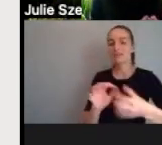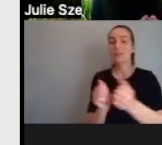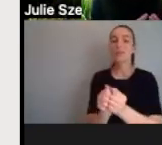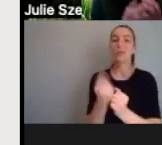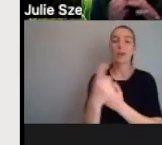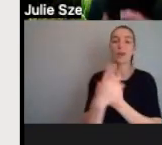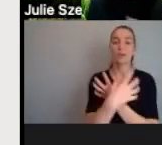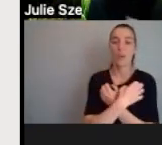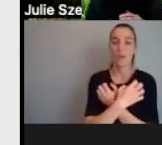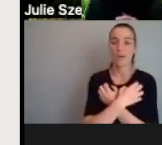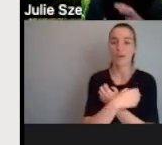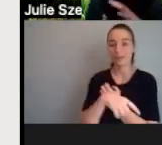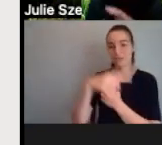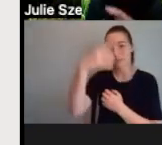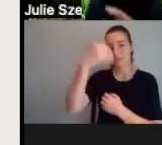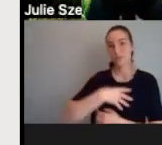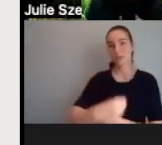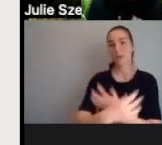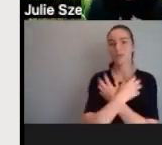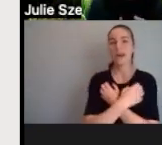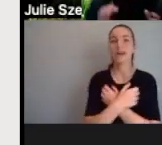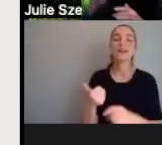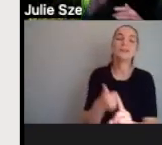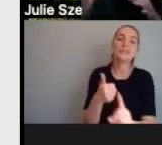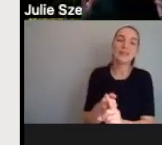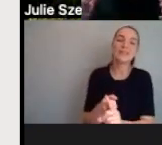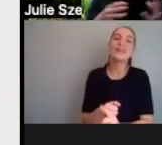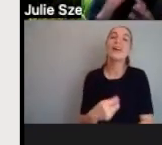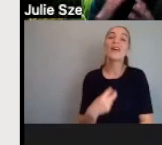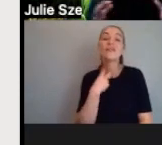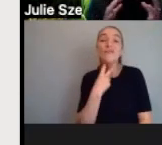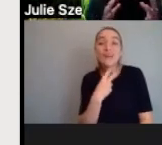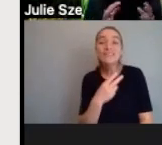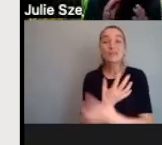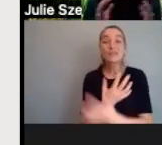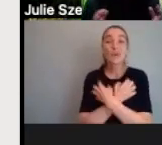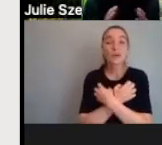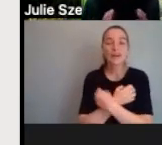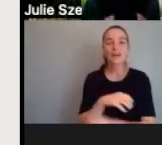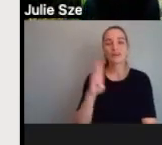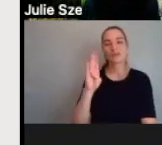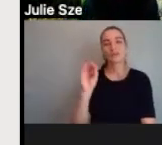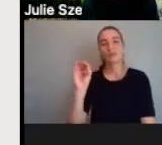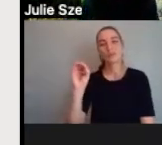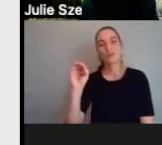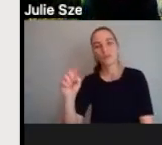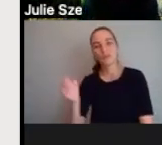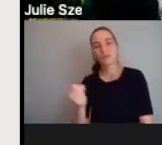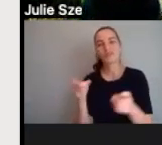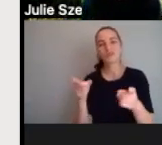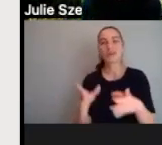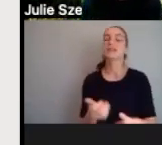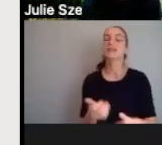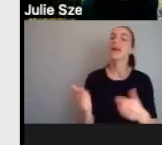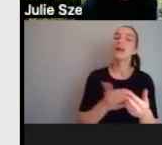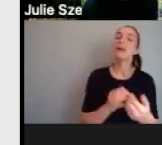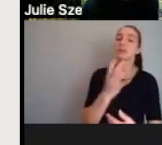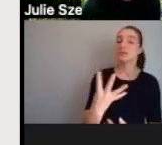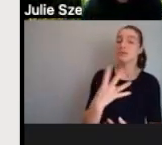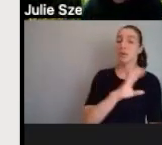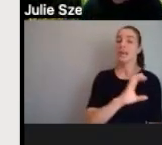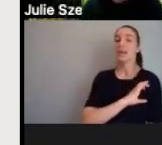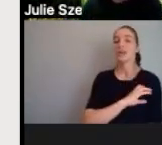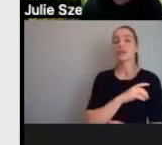Boots Riley, who's the director of sorry to bother you. So there's actually institutional and cultural links around this. Um,